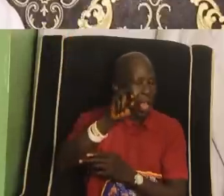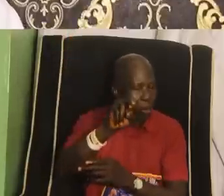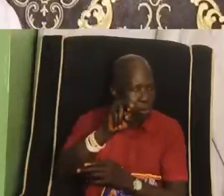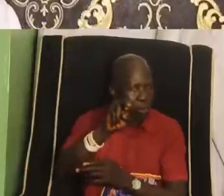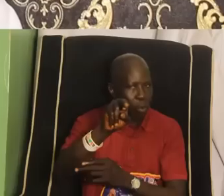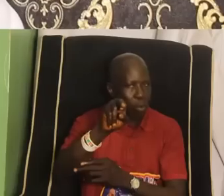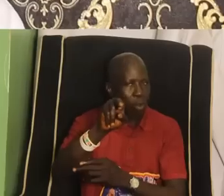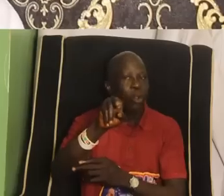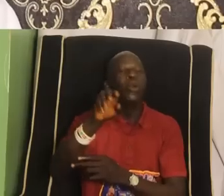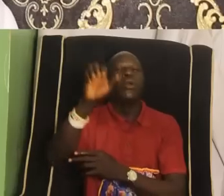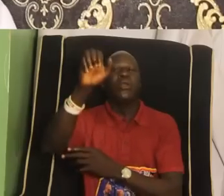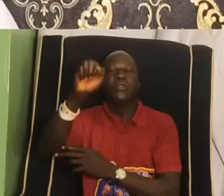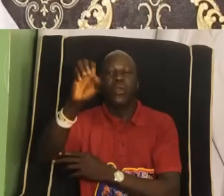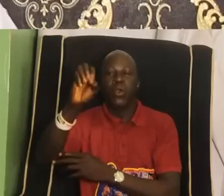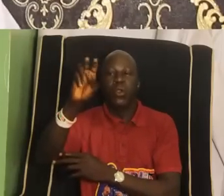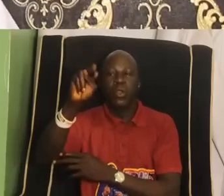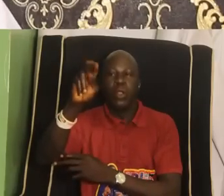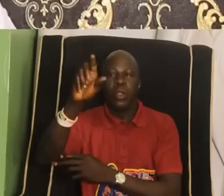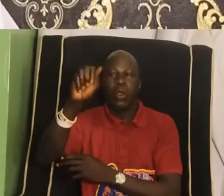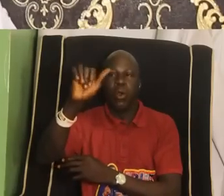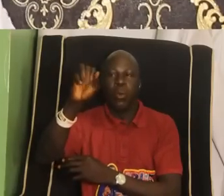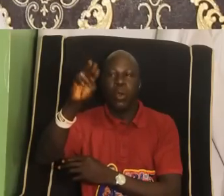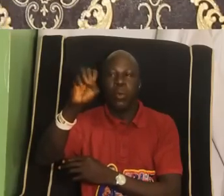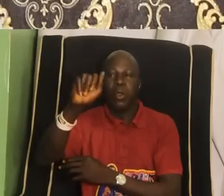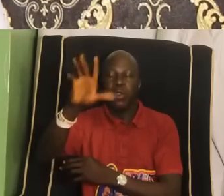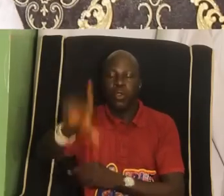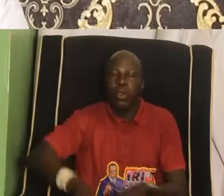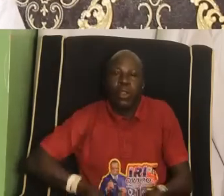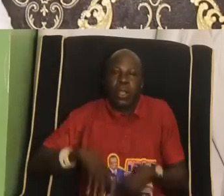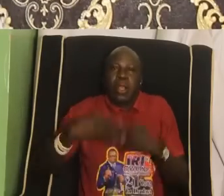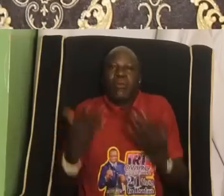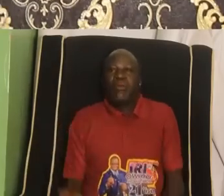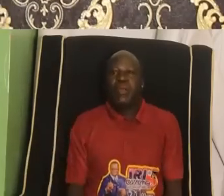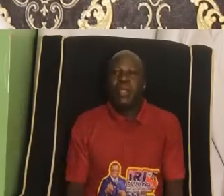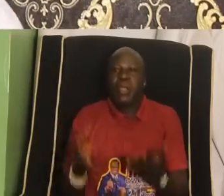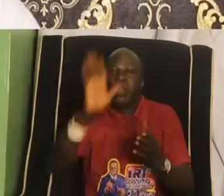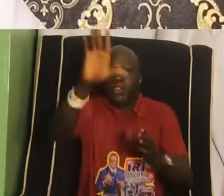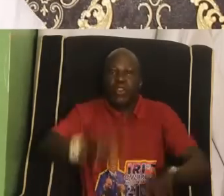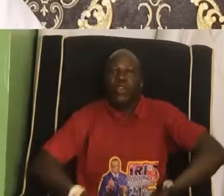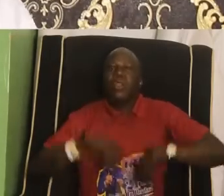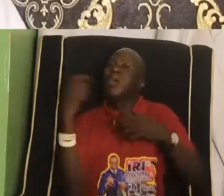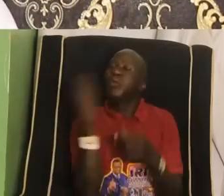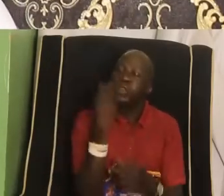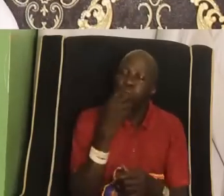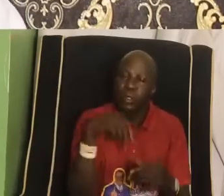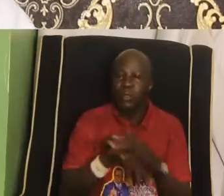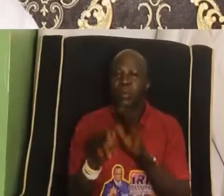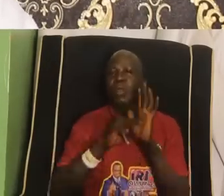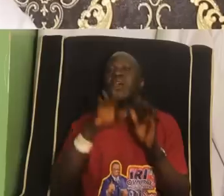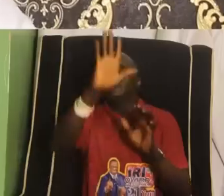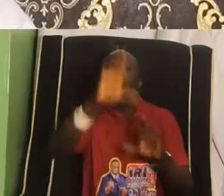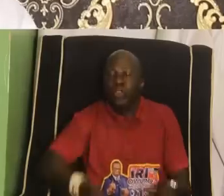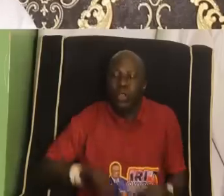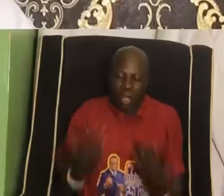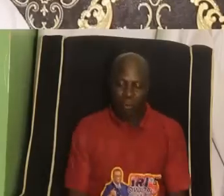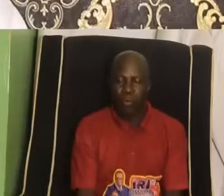That doctor is DR. Go Solomon. Before you no, just Ayere Adide. No, no. Ayere Afon. No, no. Ayere